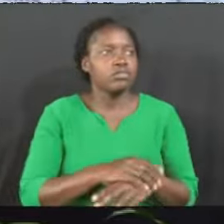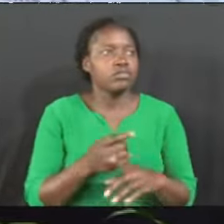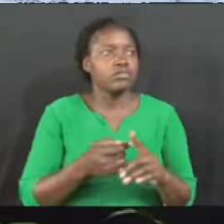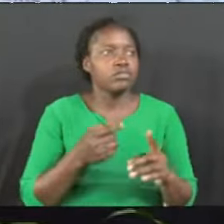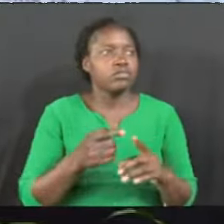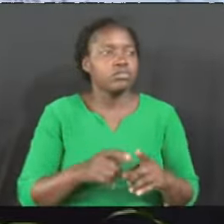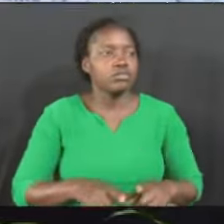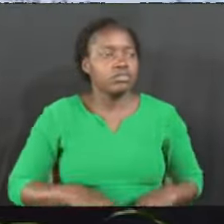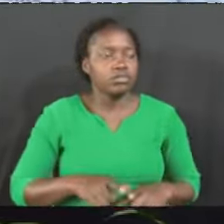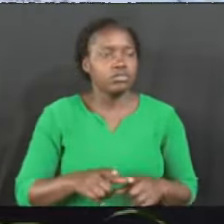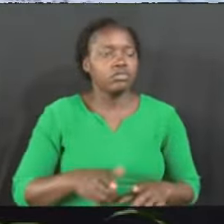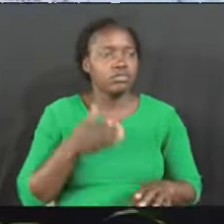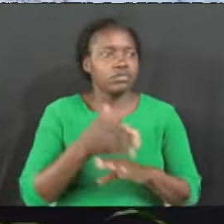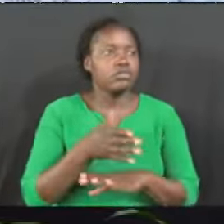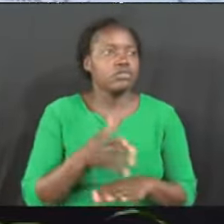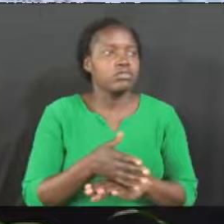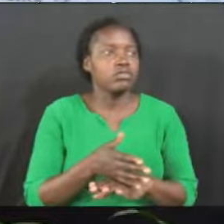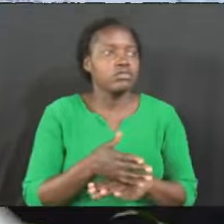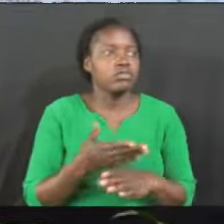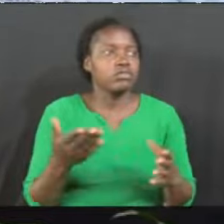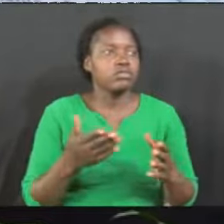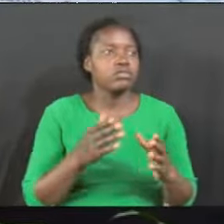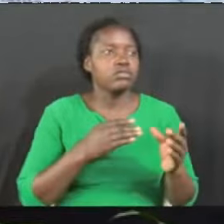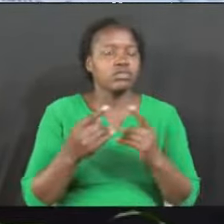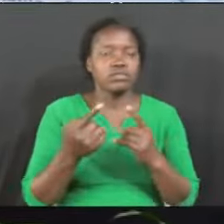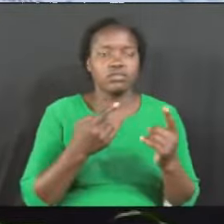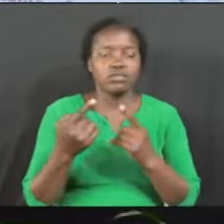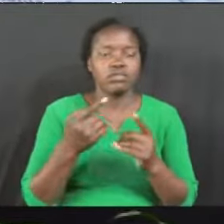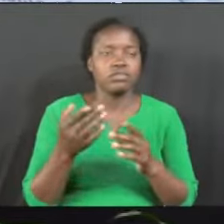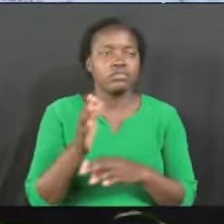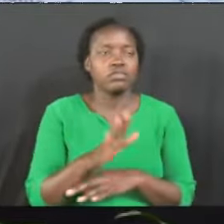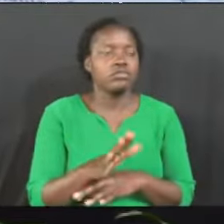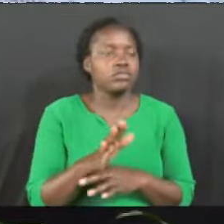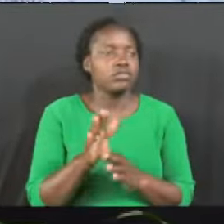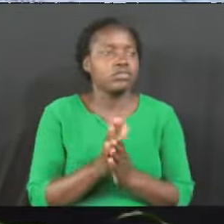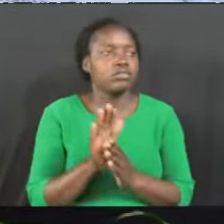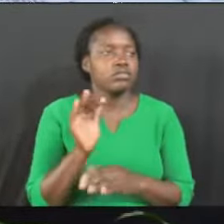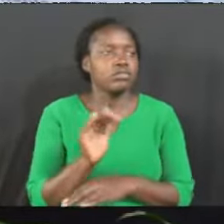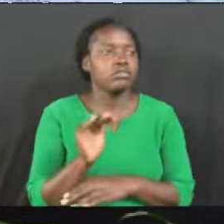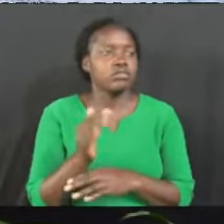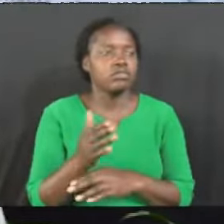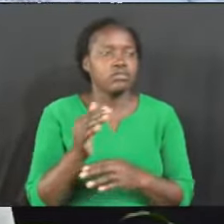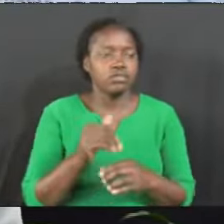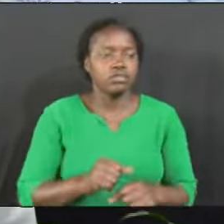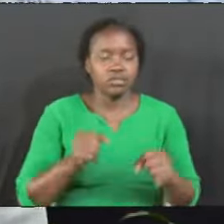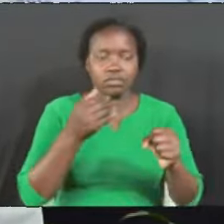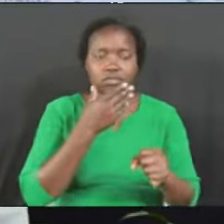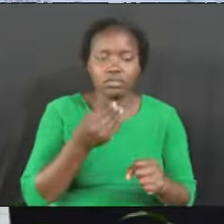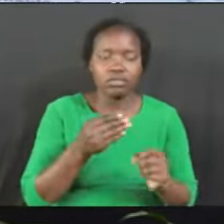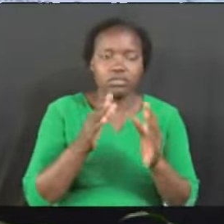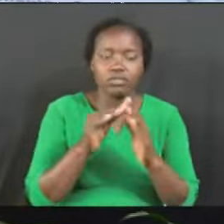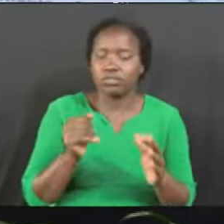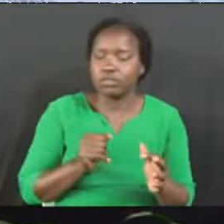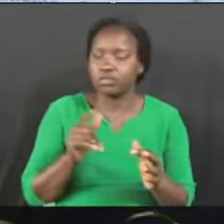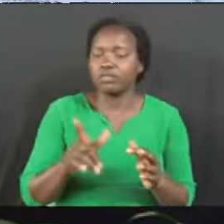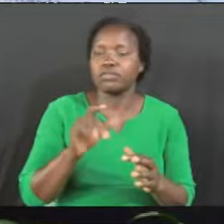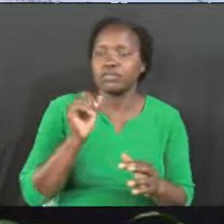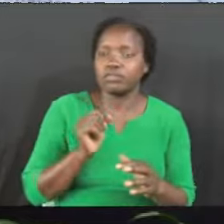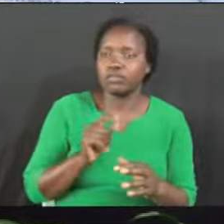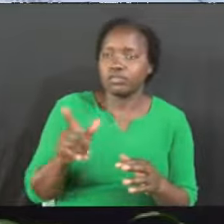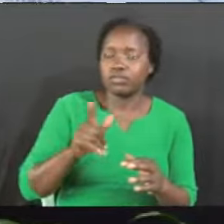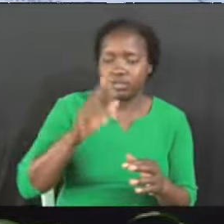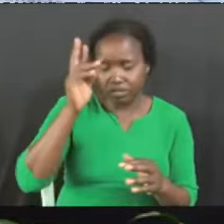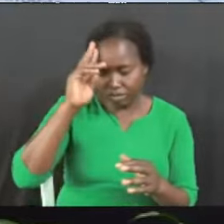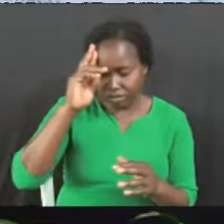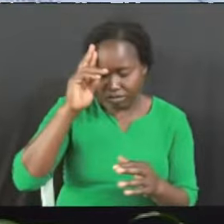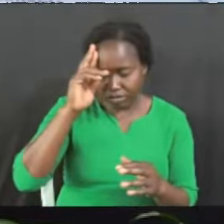line, when I would talk back, when I would act like I was a big man in her house, she would remind